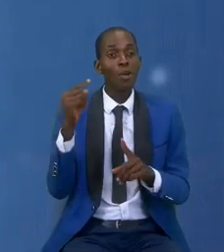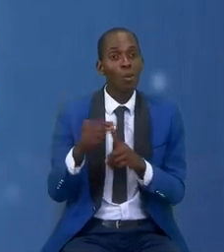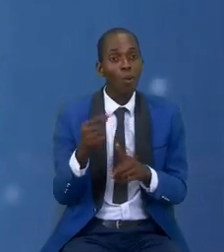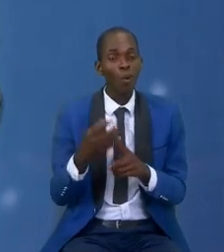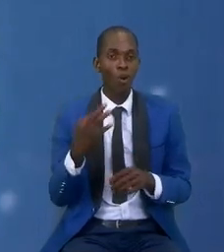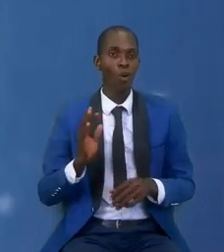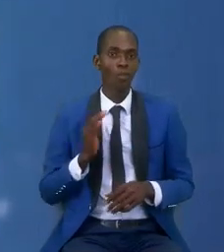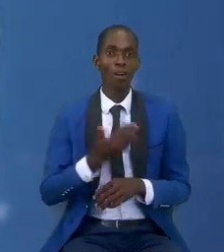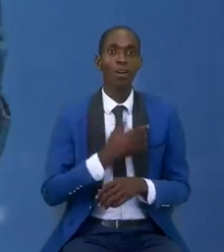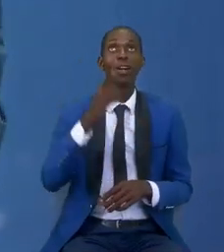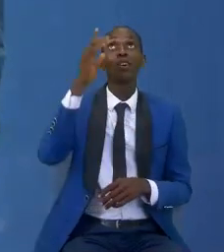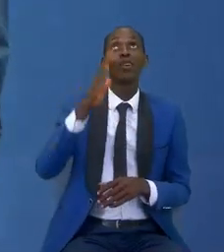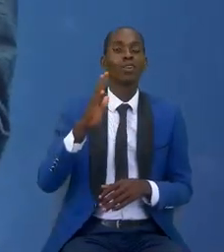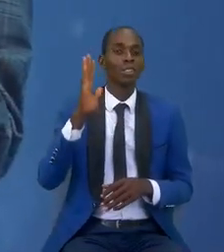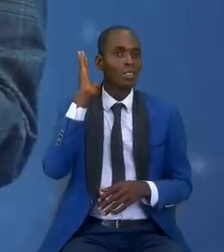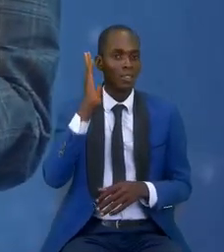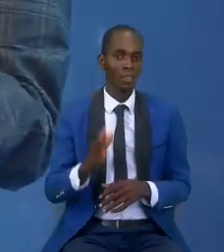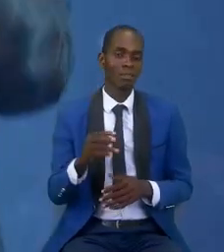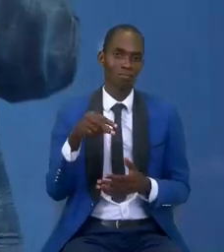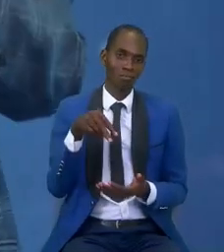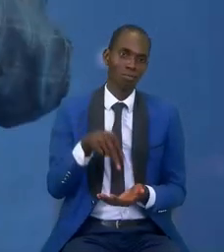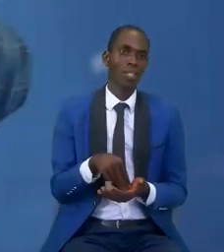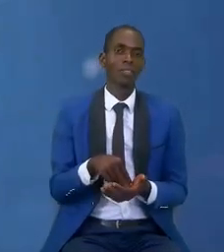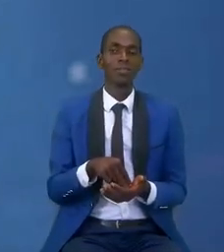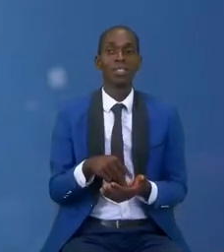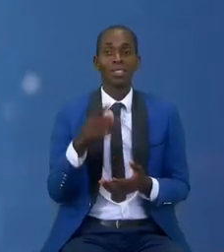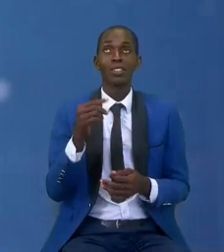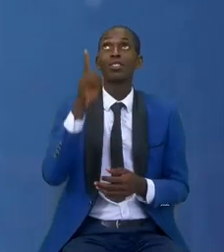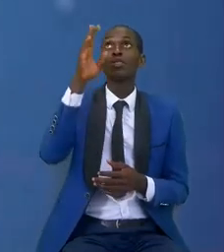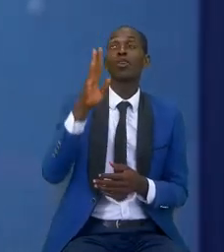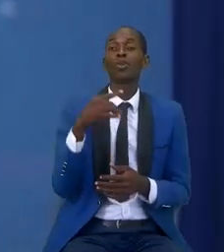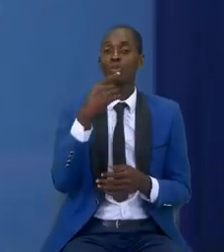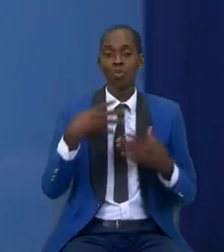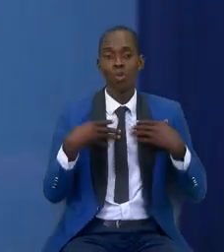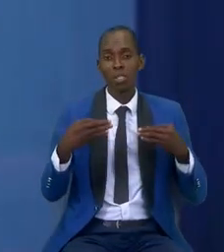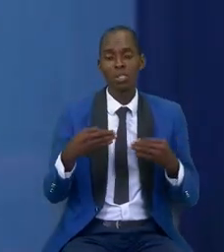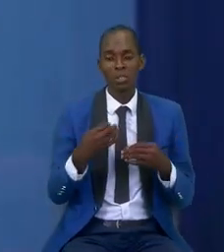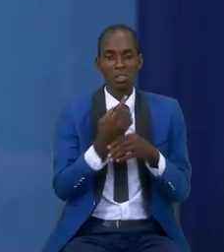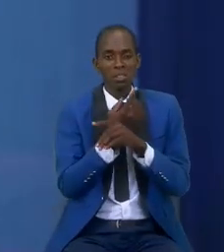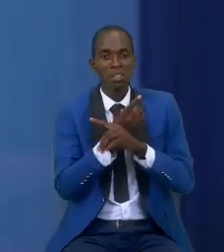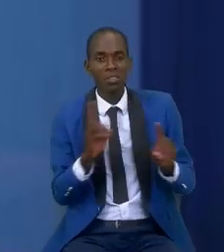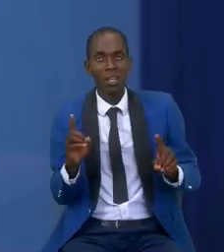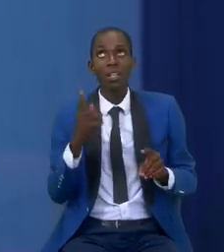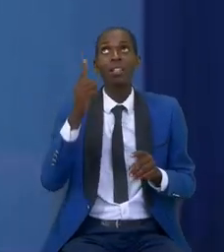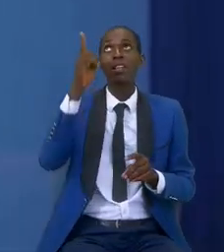heals The God Who gave us and The God Who sets free it says the word of my God